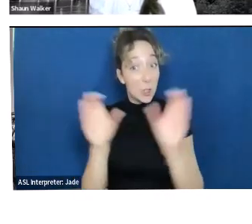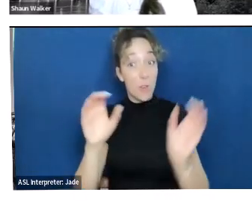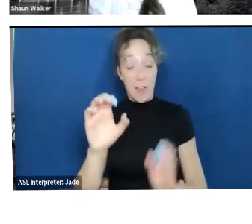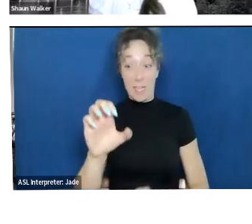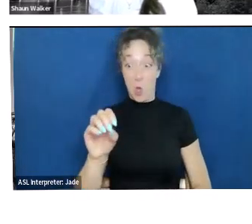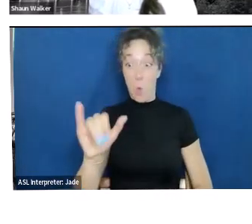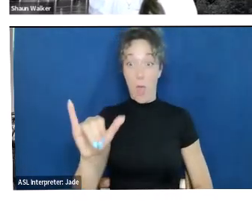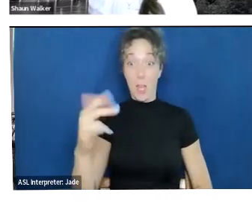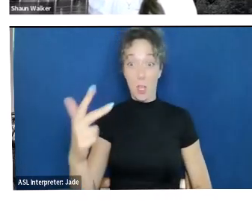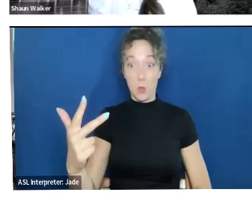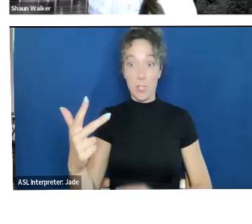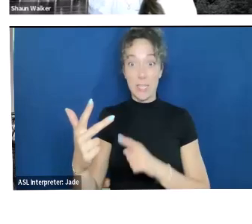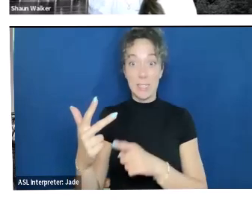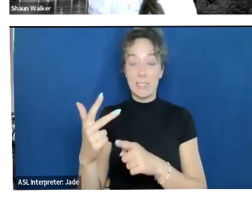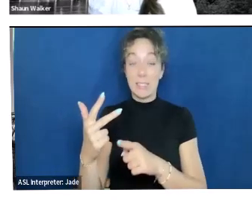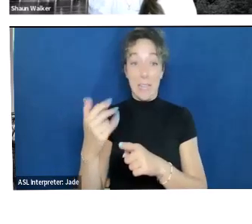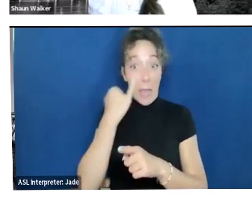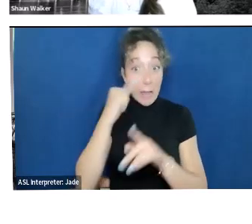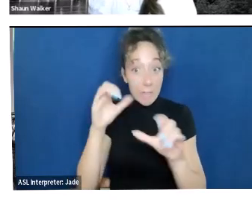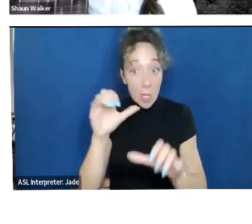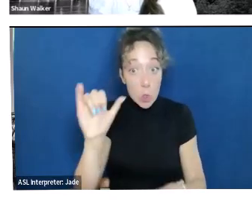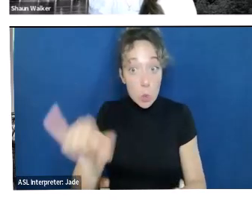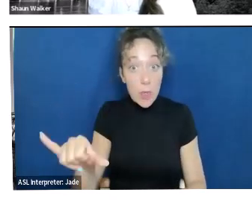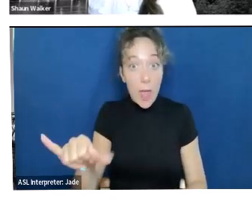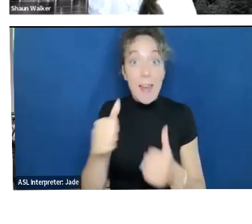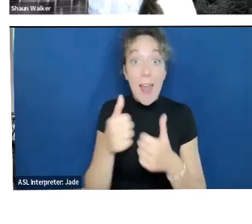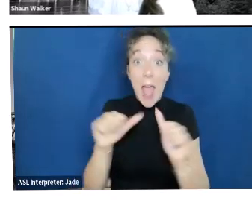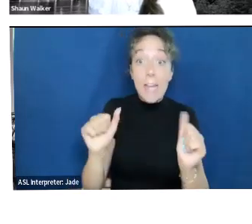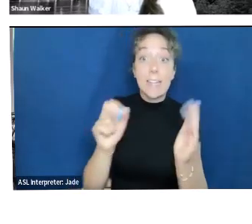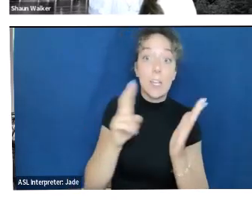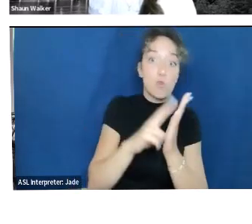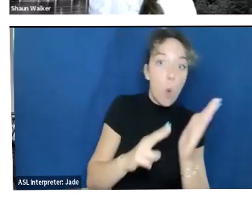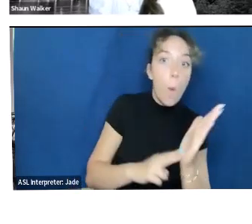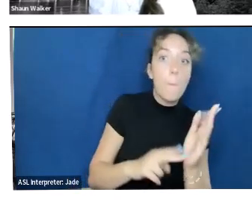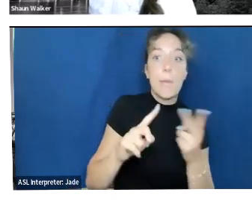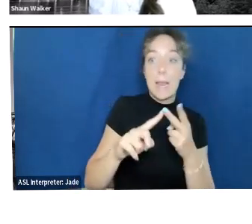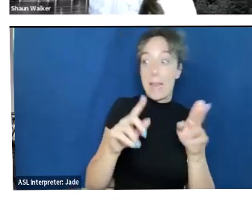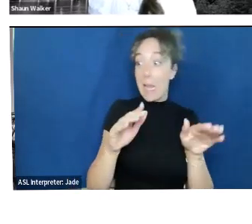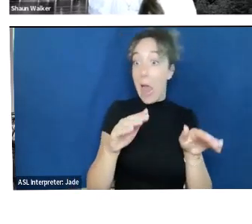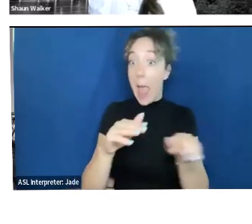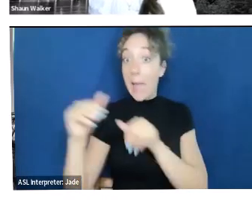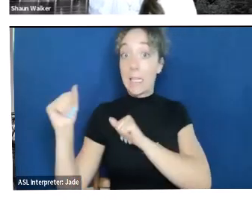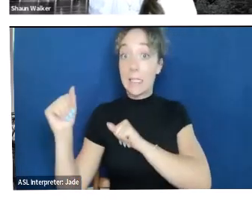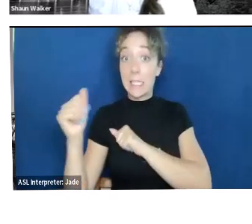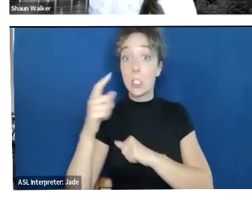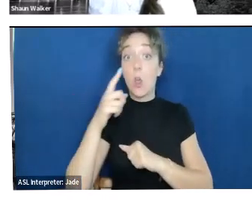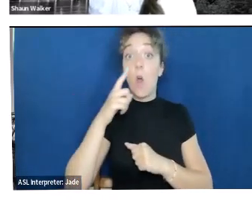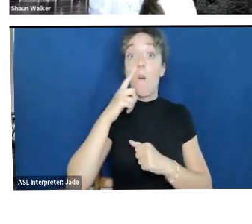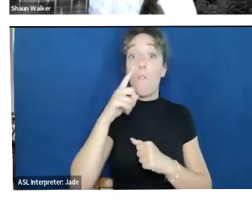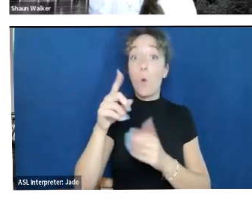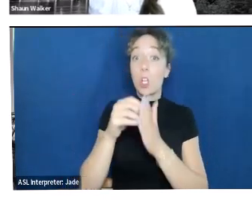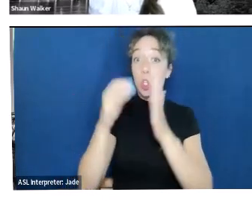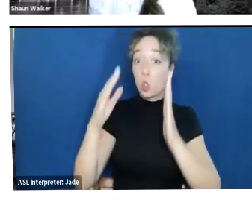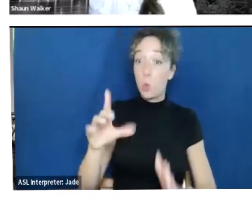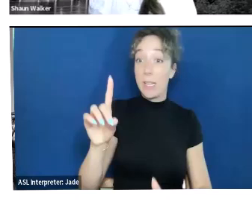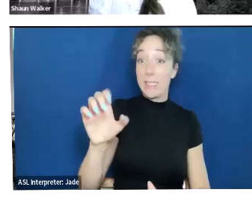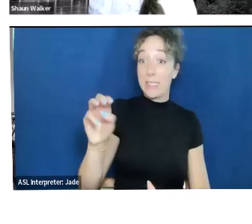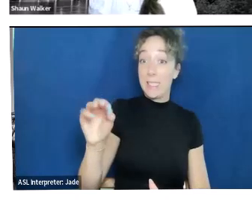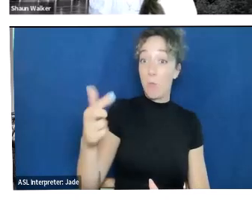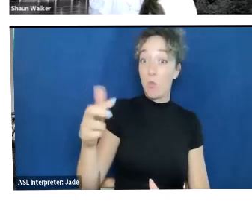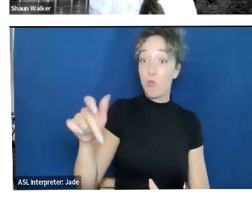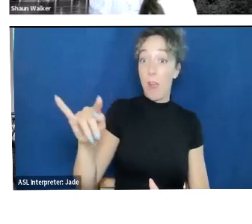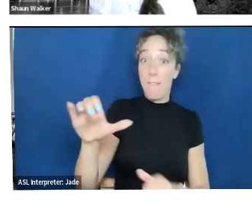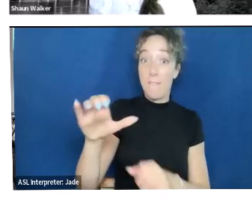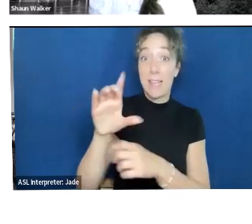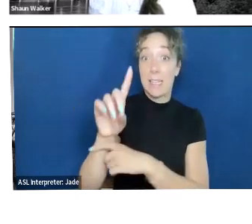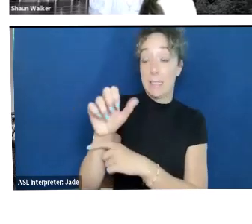3, if any enrollment or exits of student demographic data are updated as part of reviewing EOY 3,